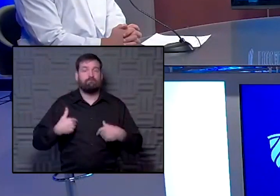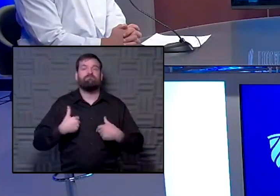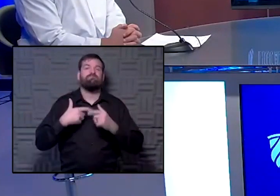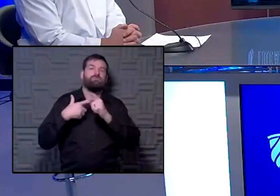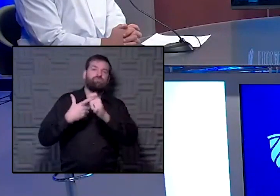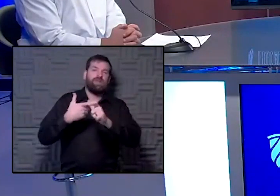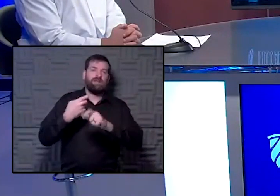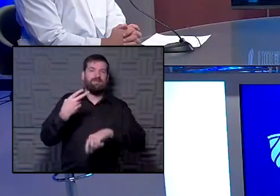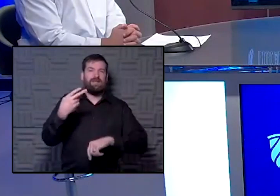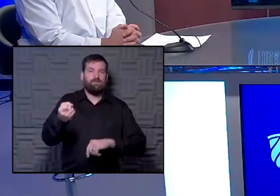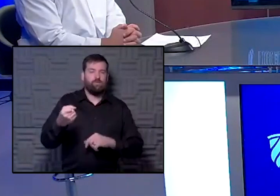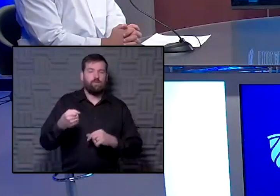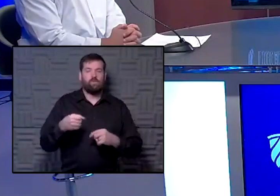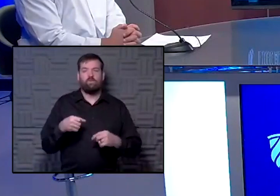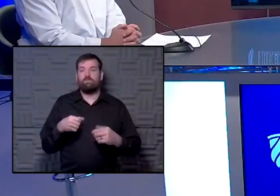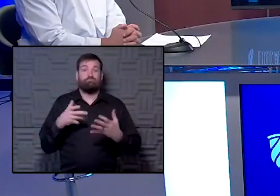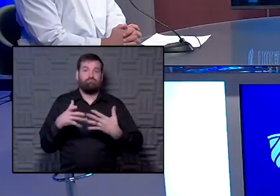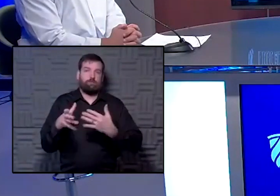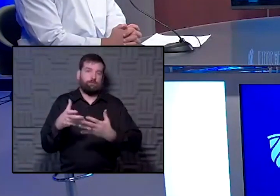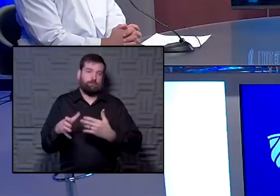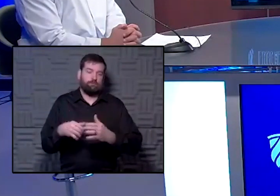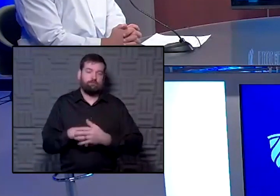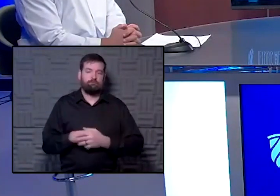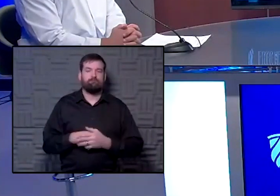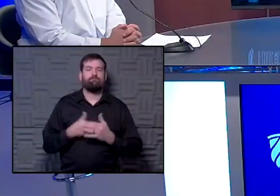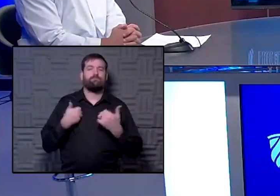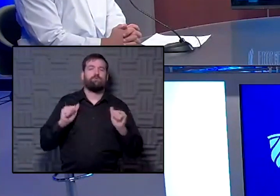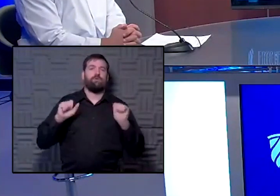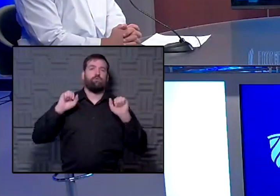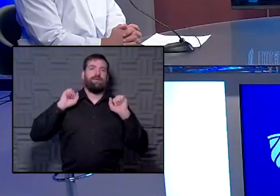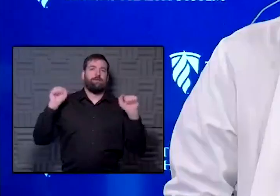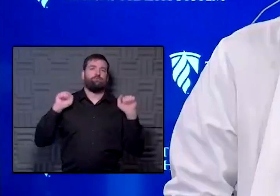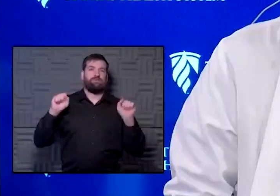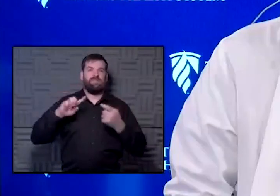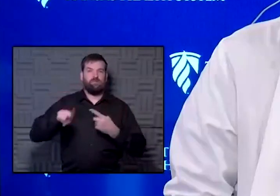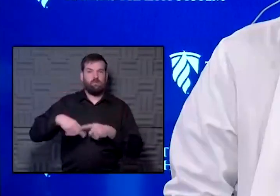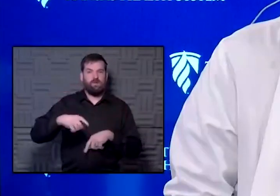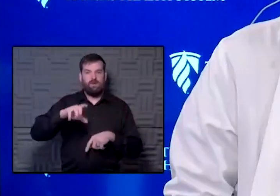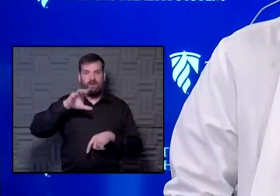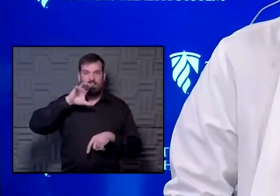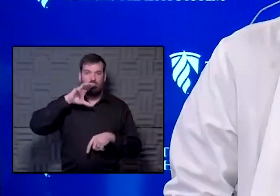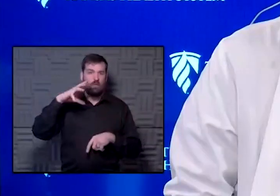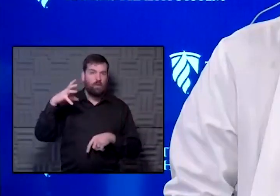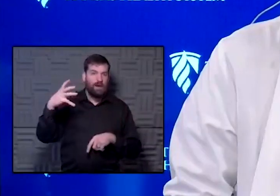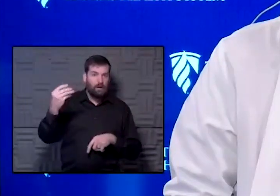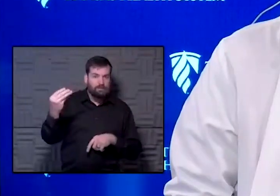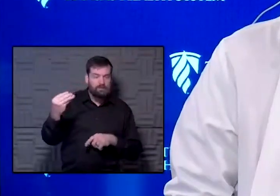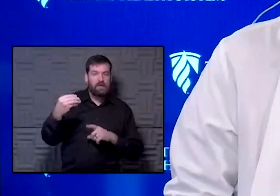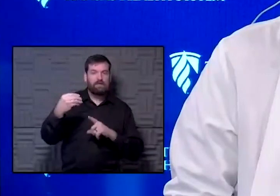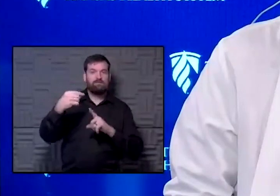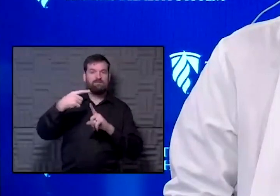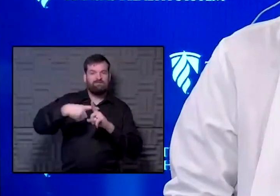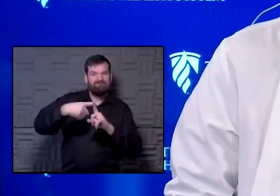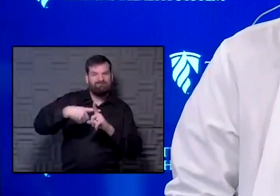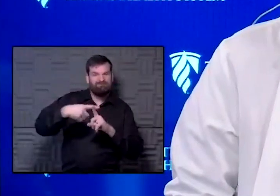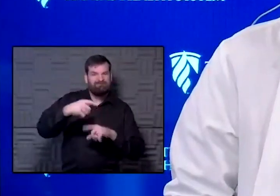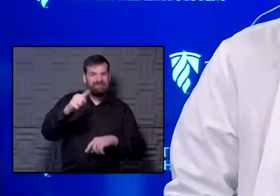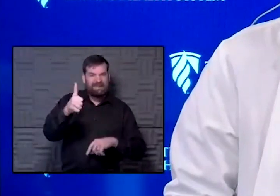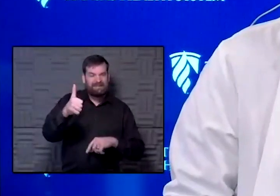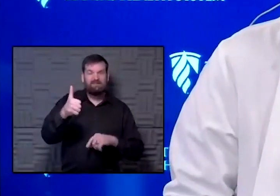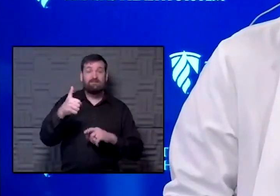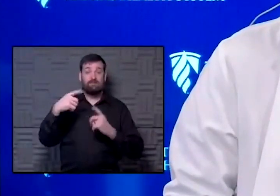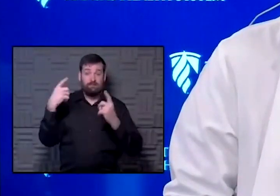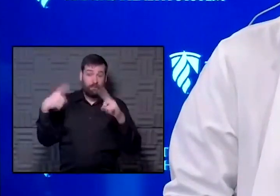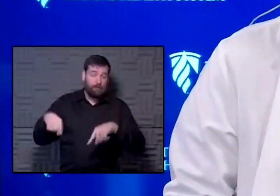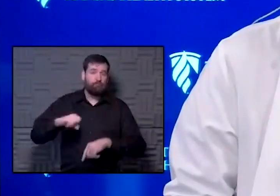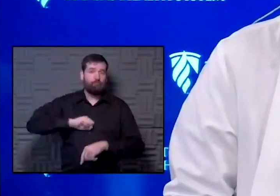track at high school or whatever, and I would try and exercise when it was around 10 degrees, and I'd try to run and do all that stuff. And I ended up coughing